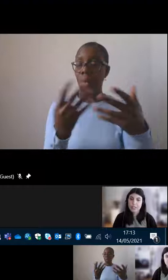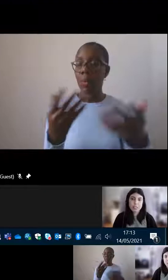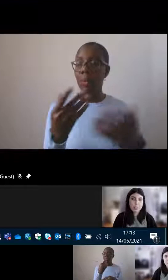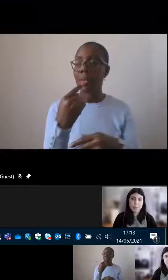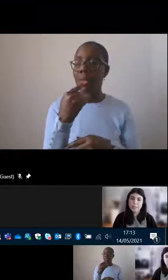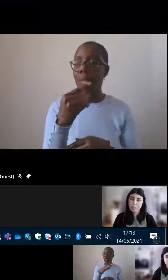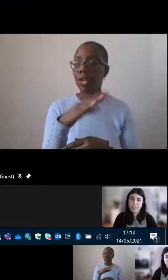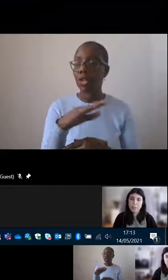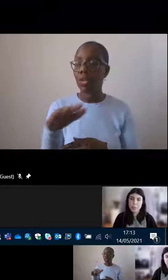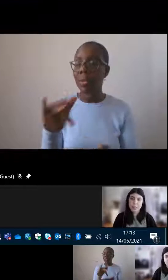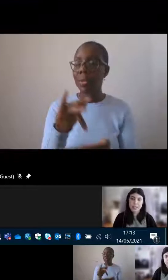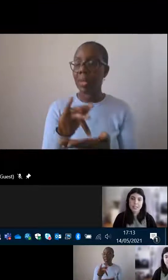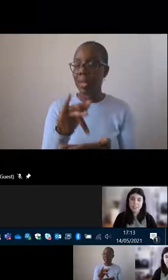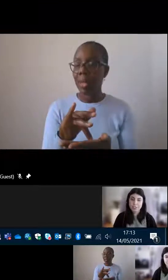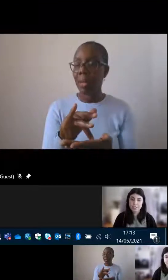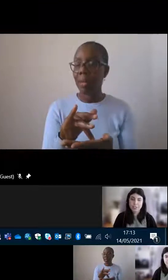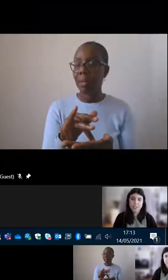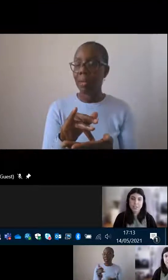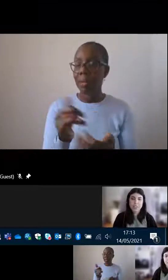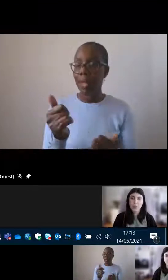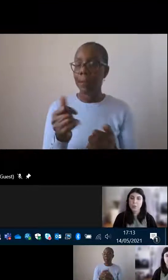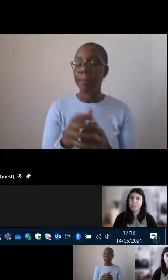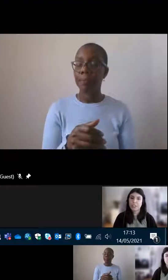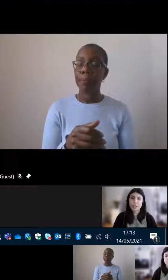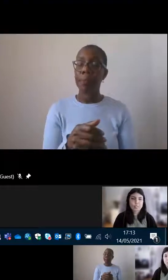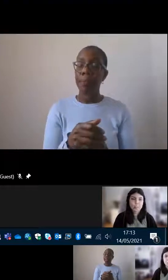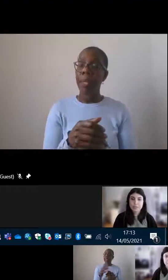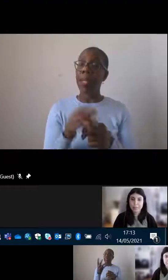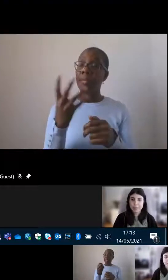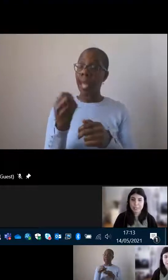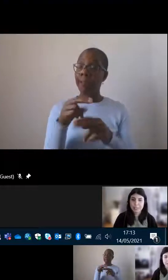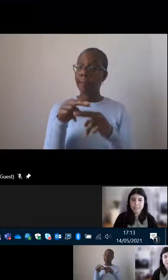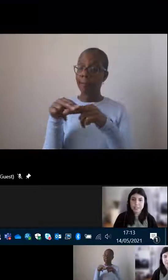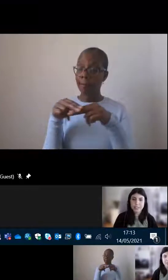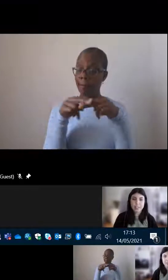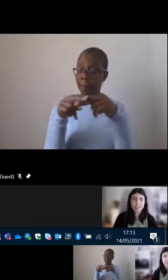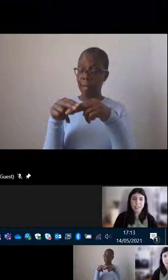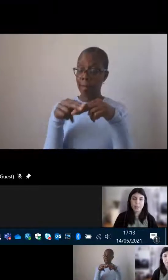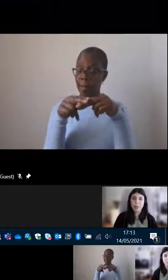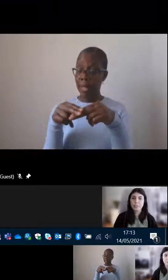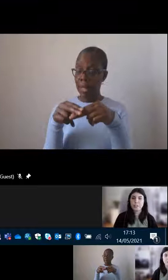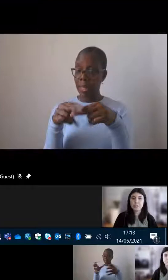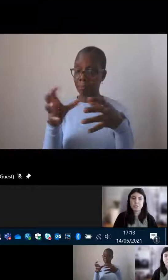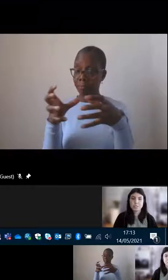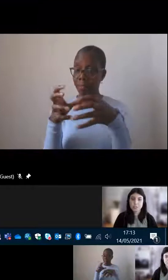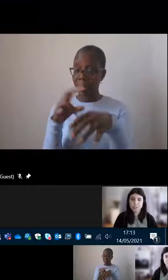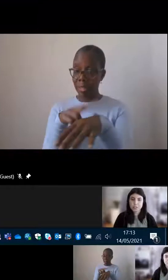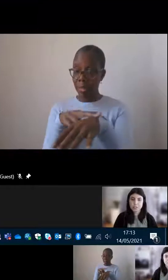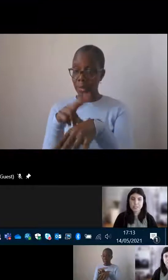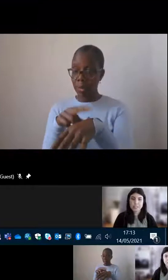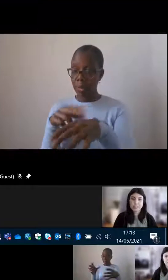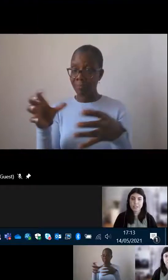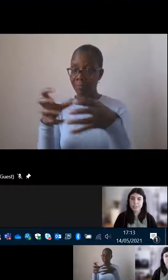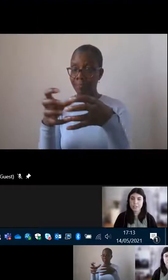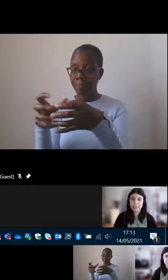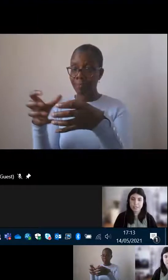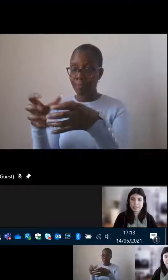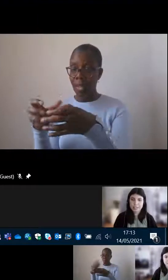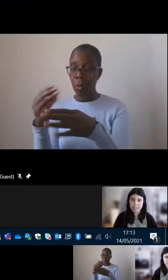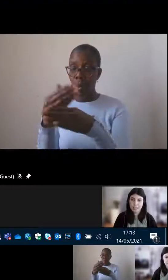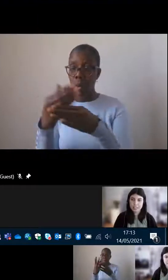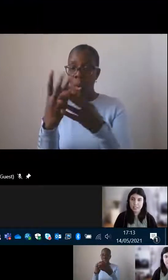So they have a team of family support practitioners. They work closely with families to help them overcome difficulties that